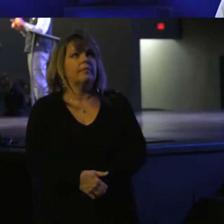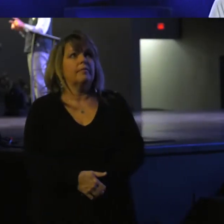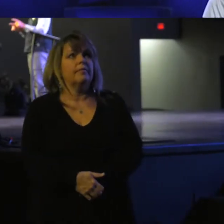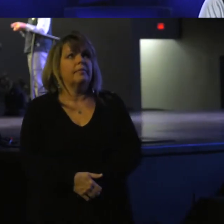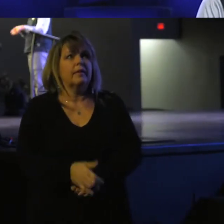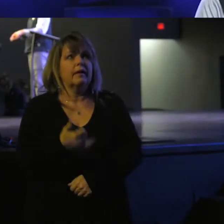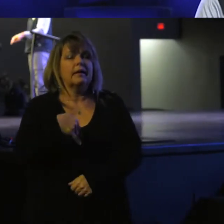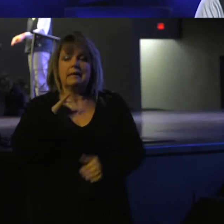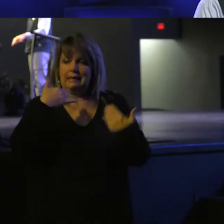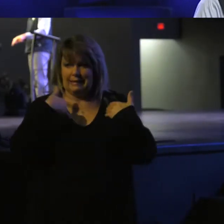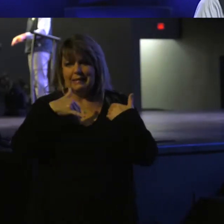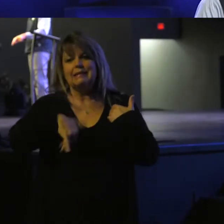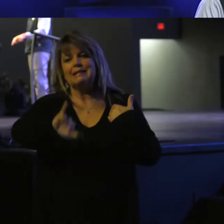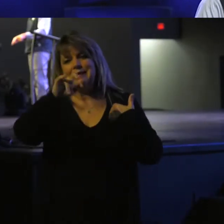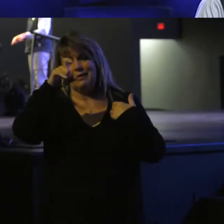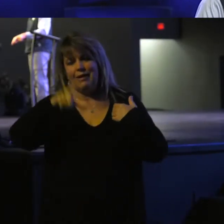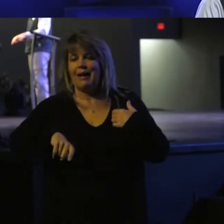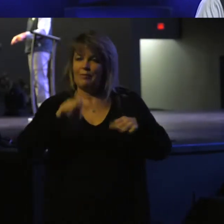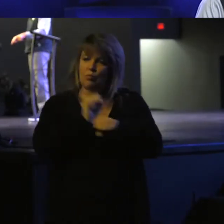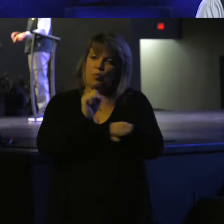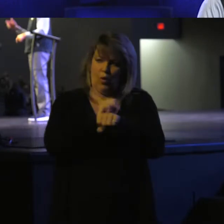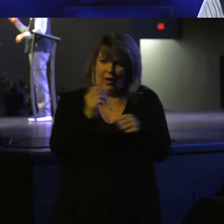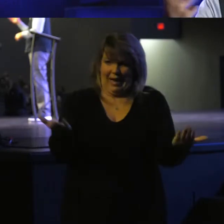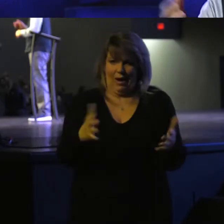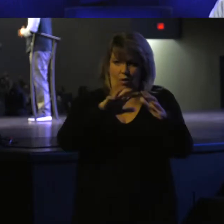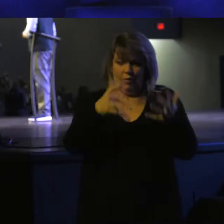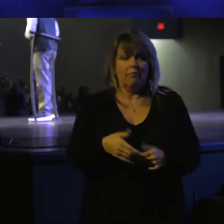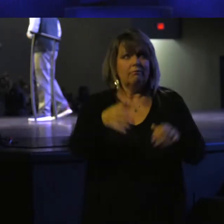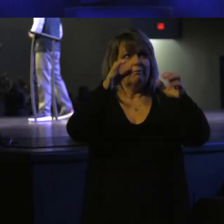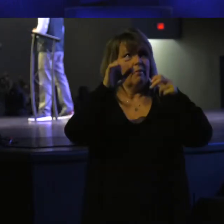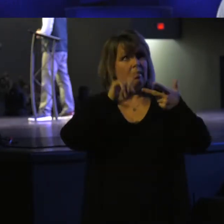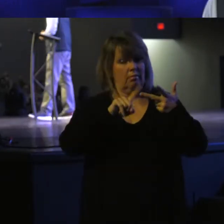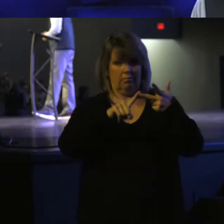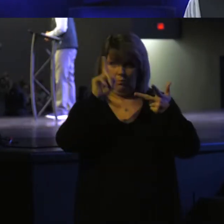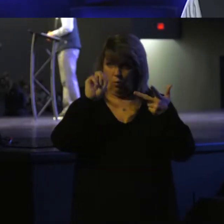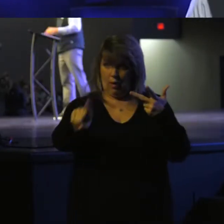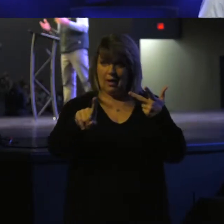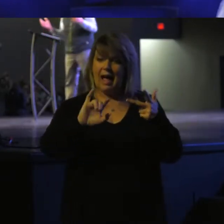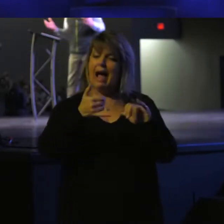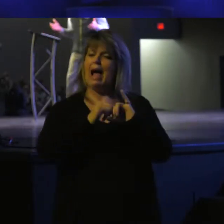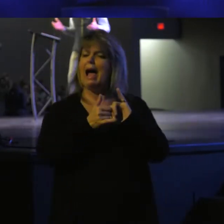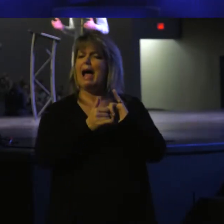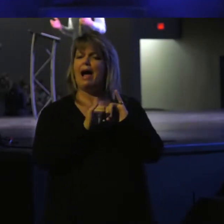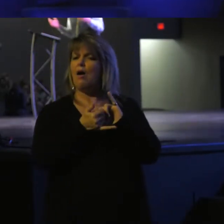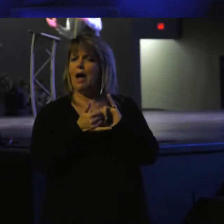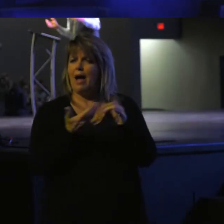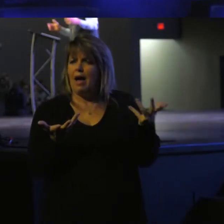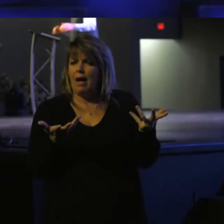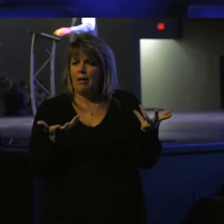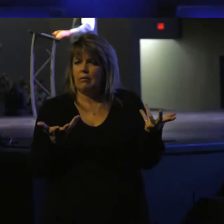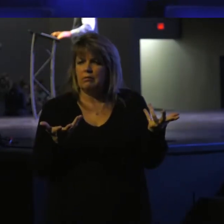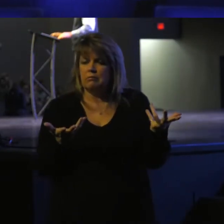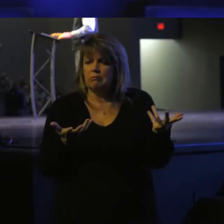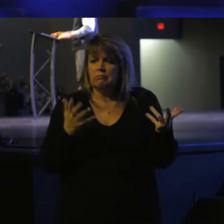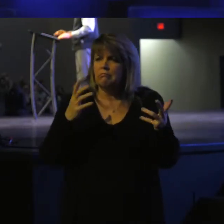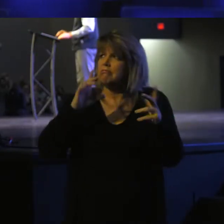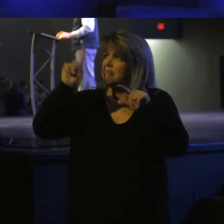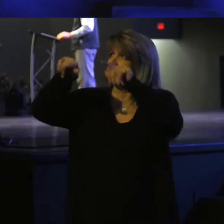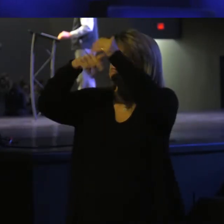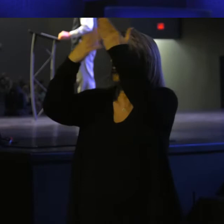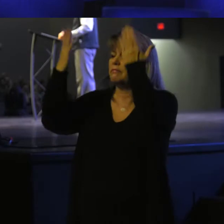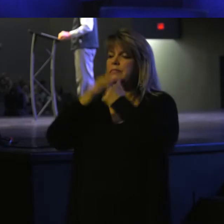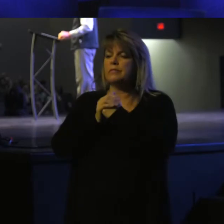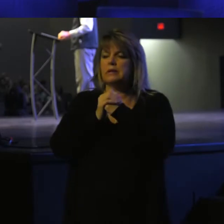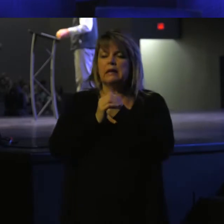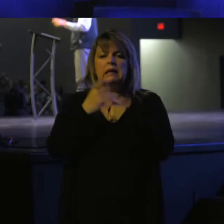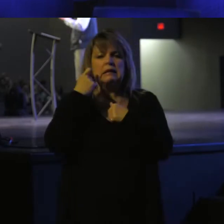we still have work to do here. The next question, the question is, how? How is it that you get there? We've made some reference